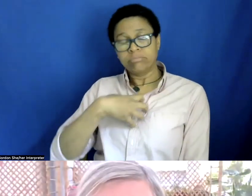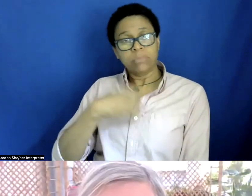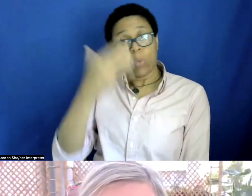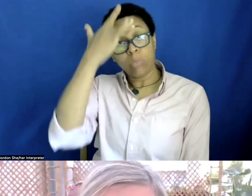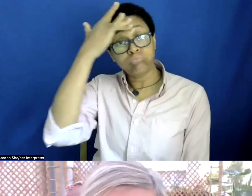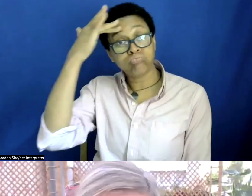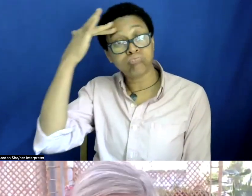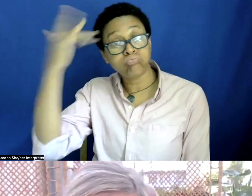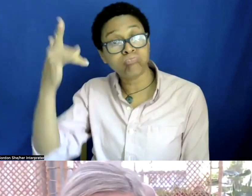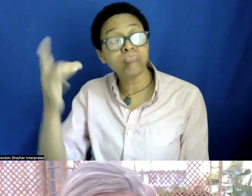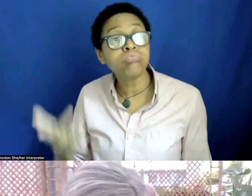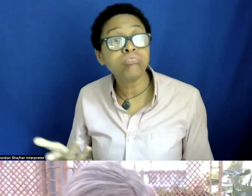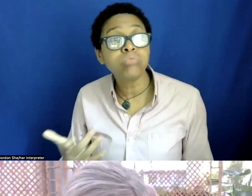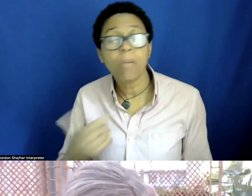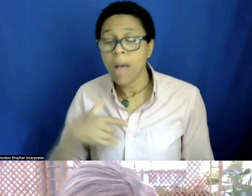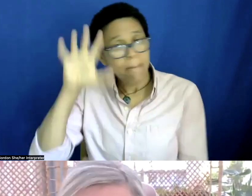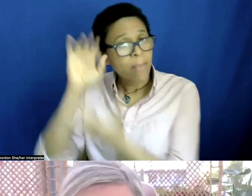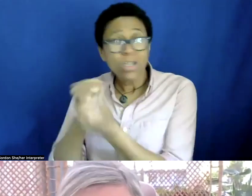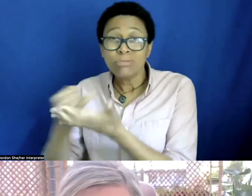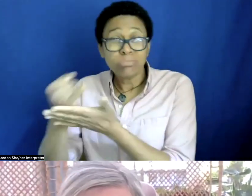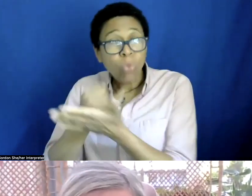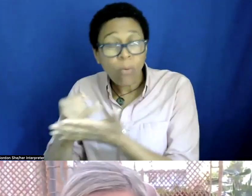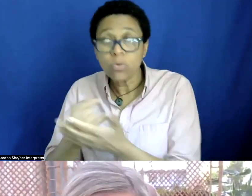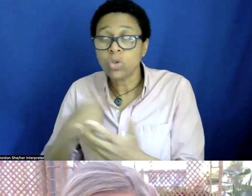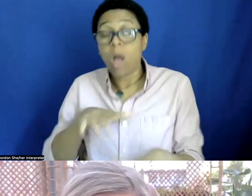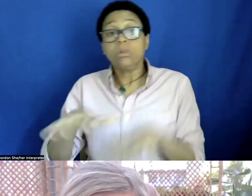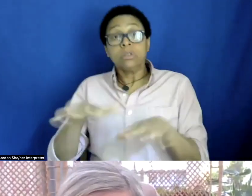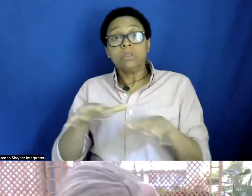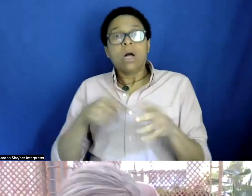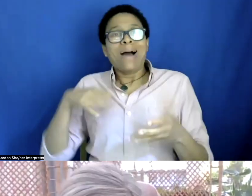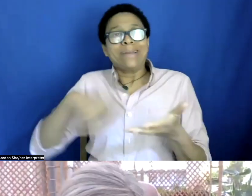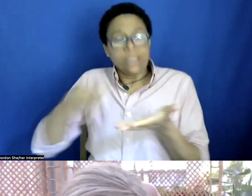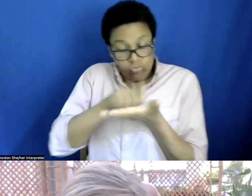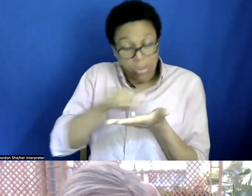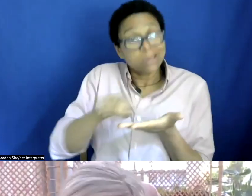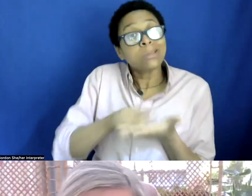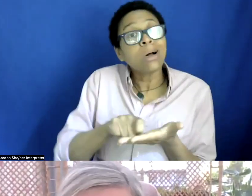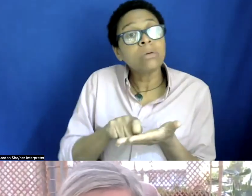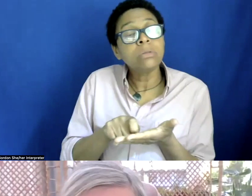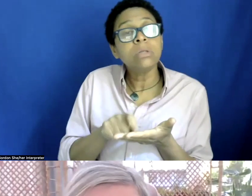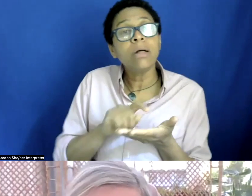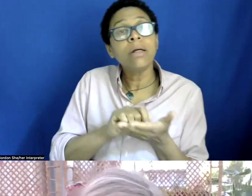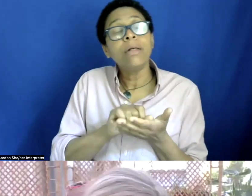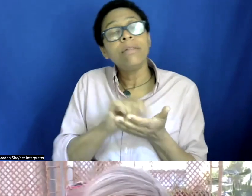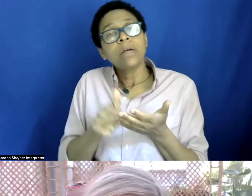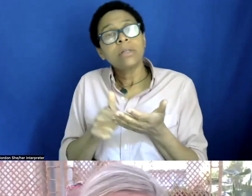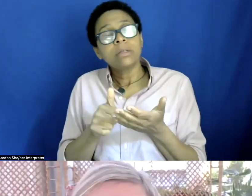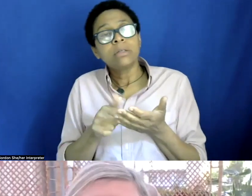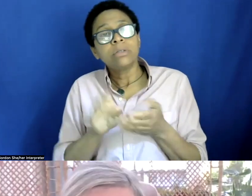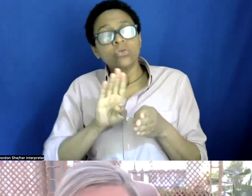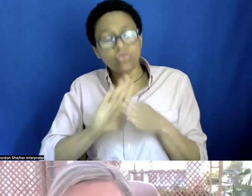very poor working memory. So I panic and have to write everything down. So, and then trying to find my key